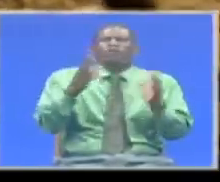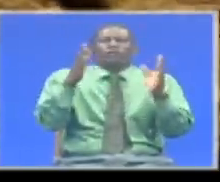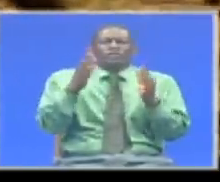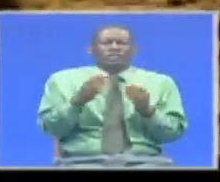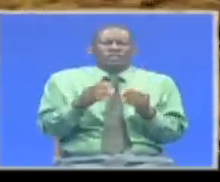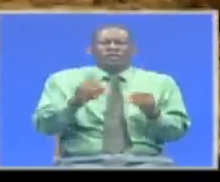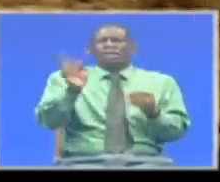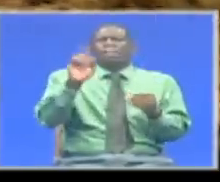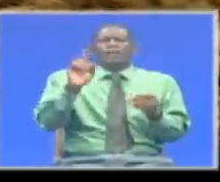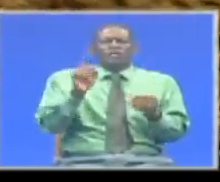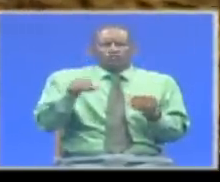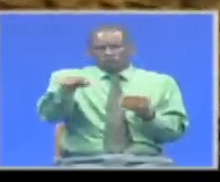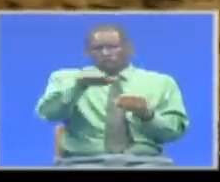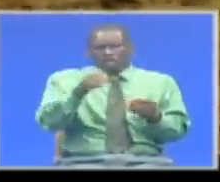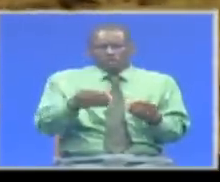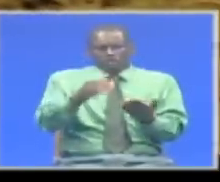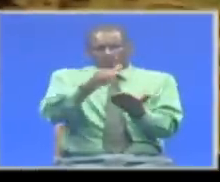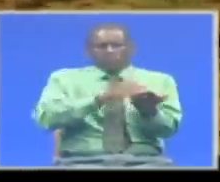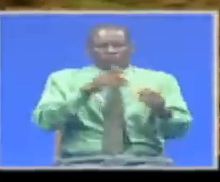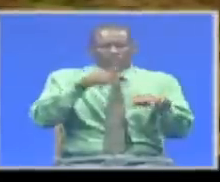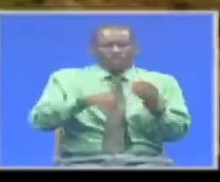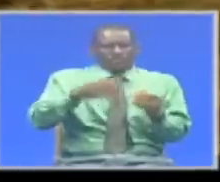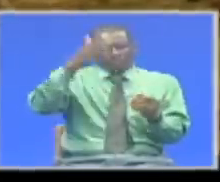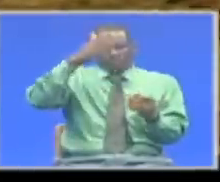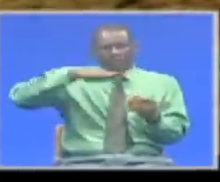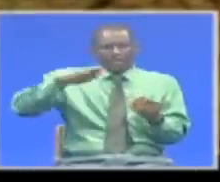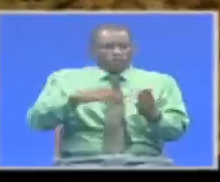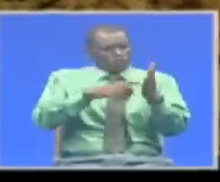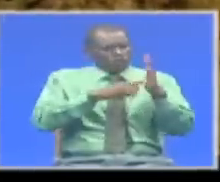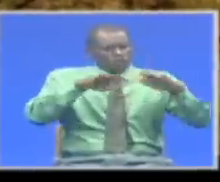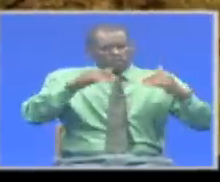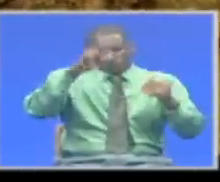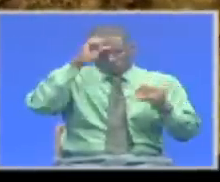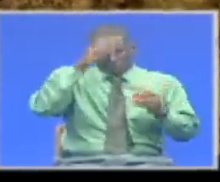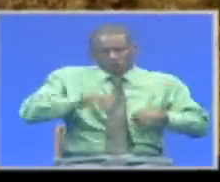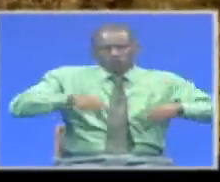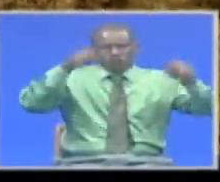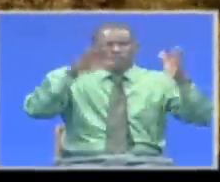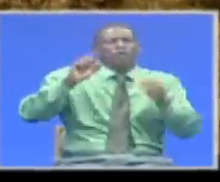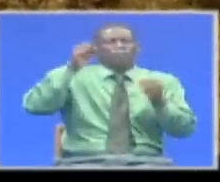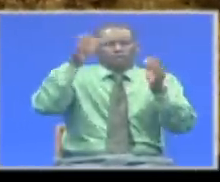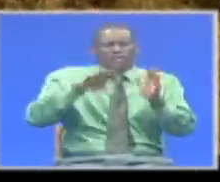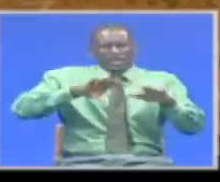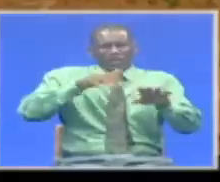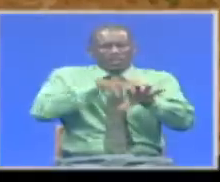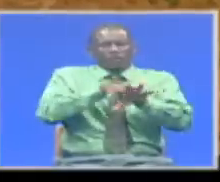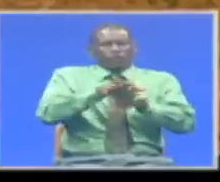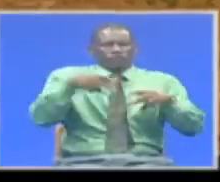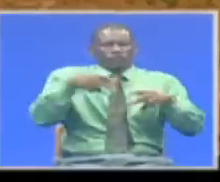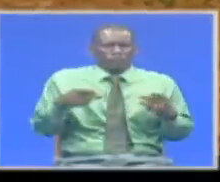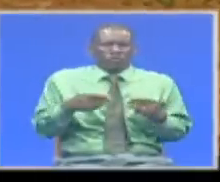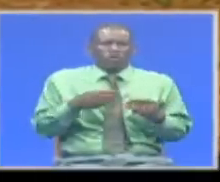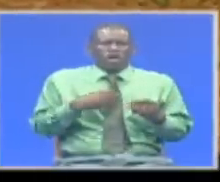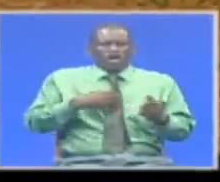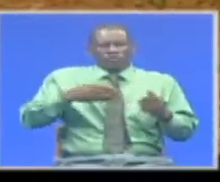Environment, tabled in Parliament in August, details how government officials, politicians and other influential persons